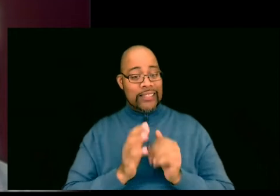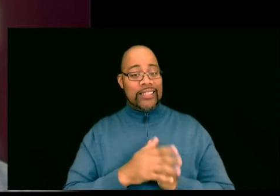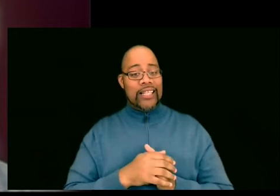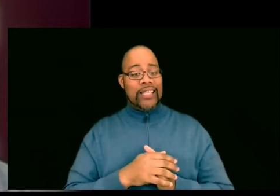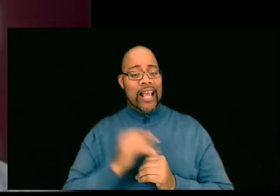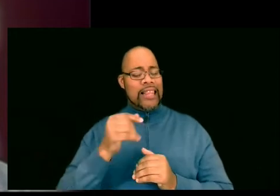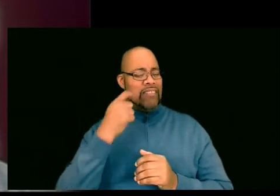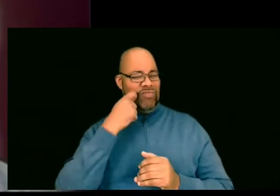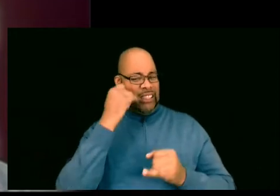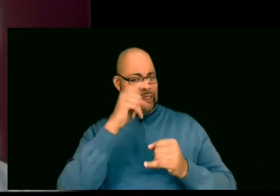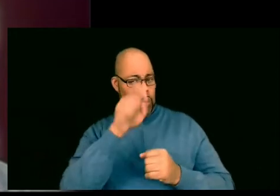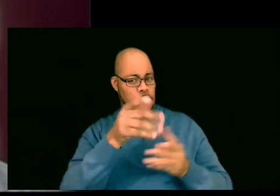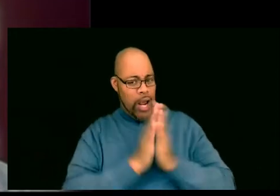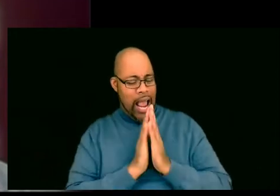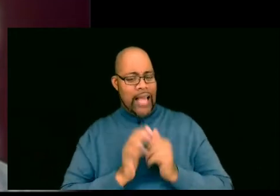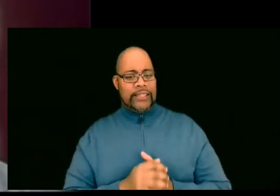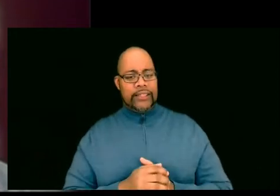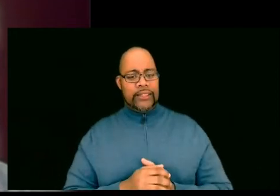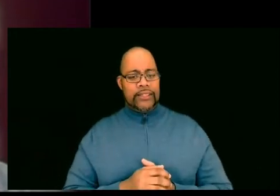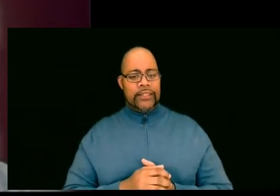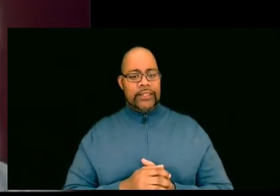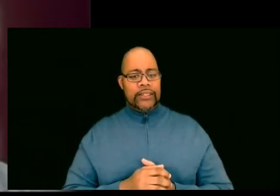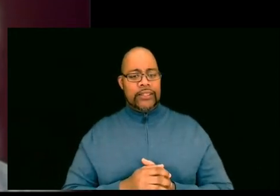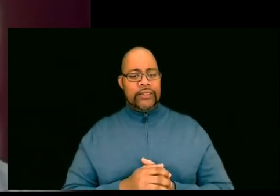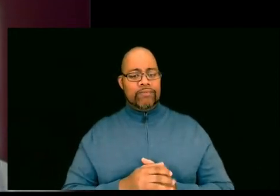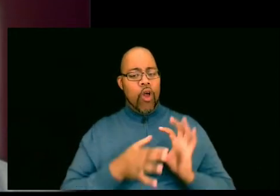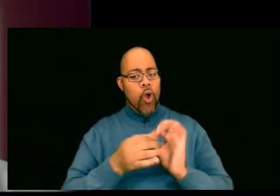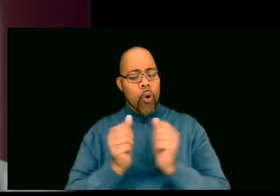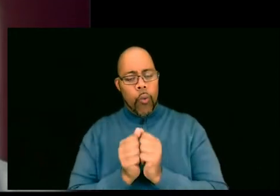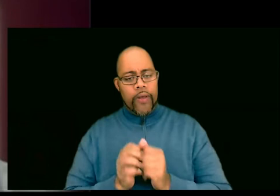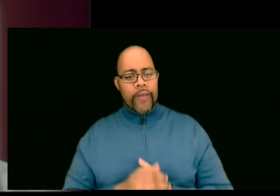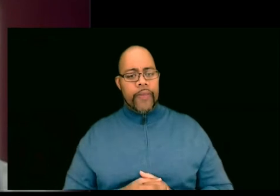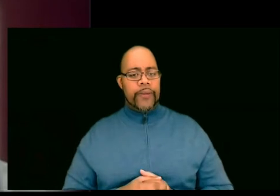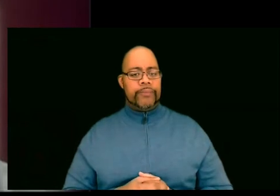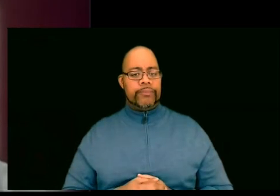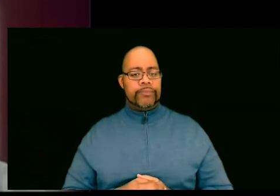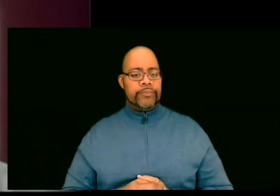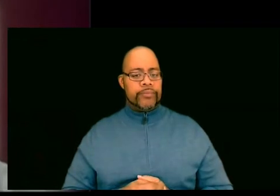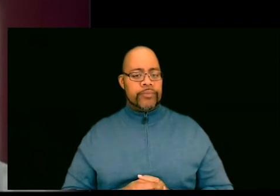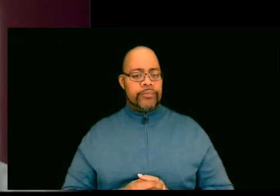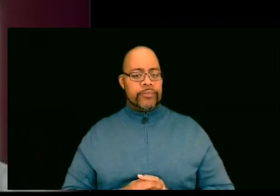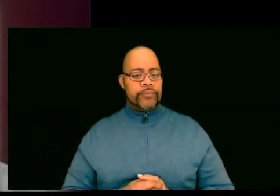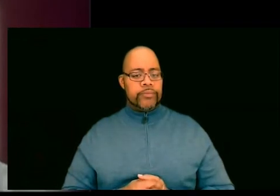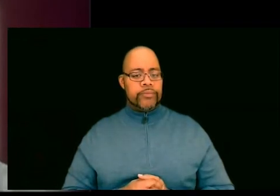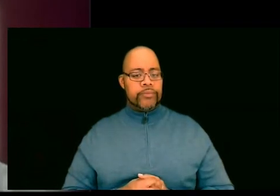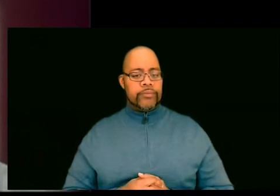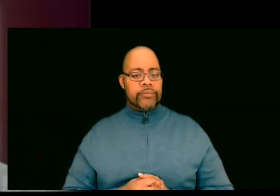questions you're asking and the very last question that you ask, along with the